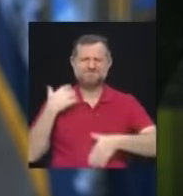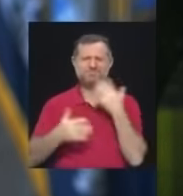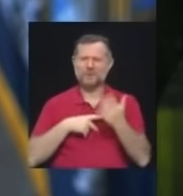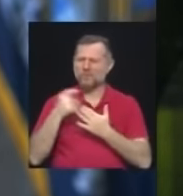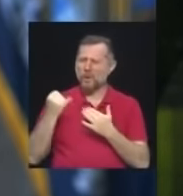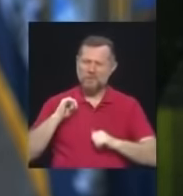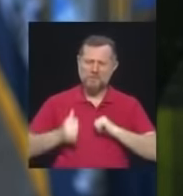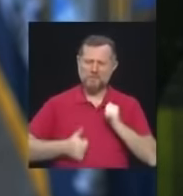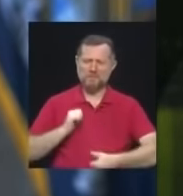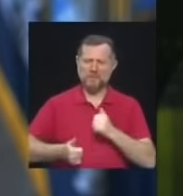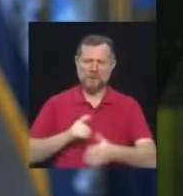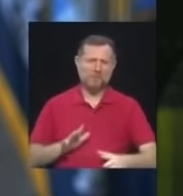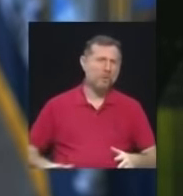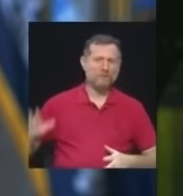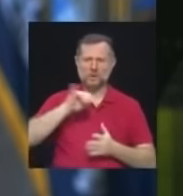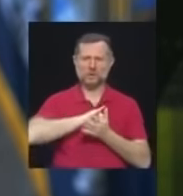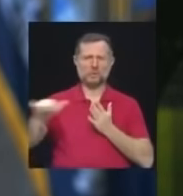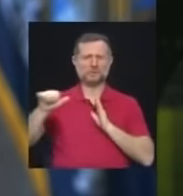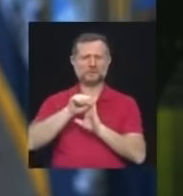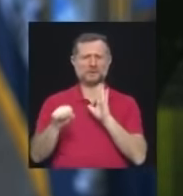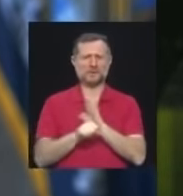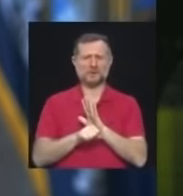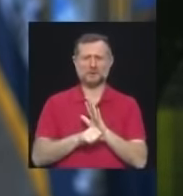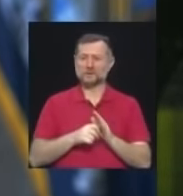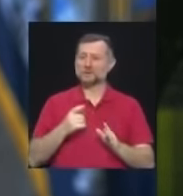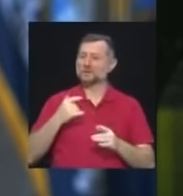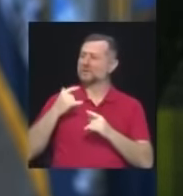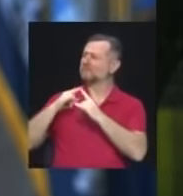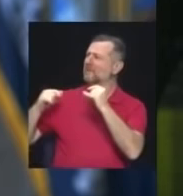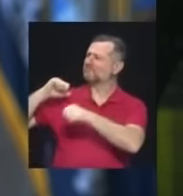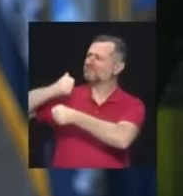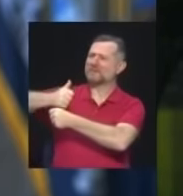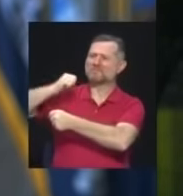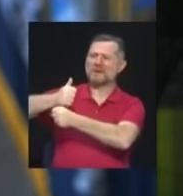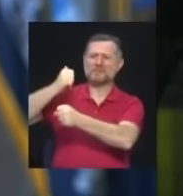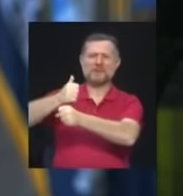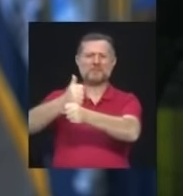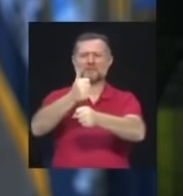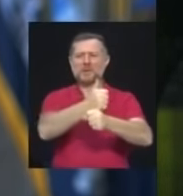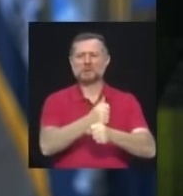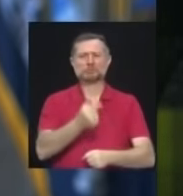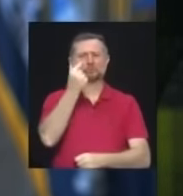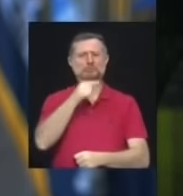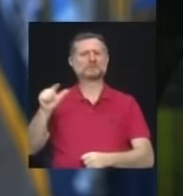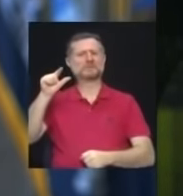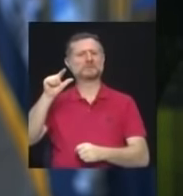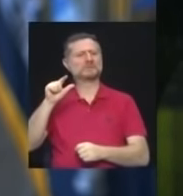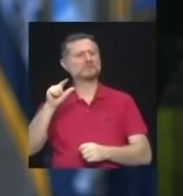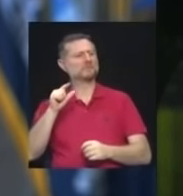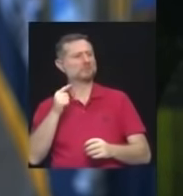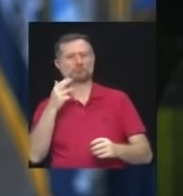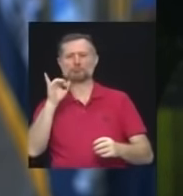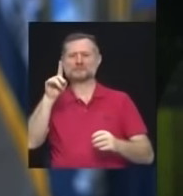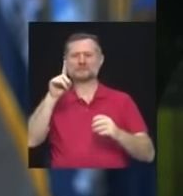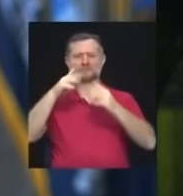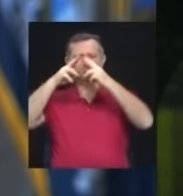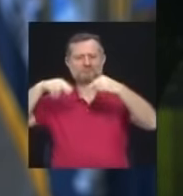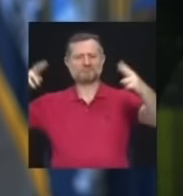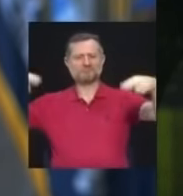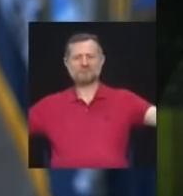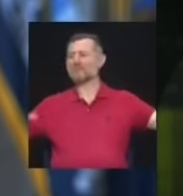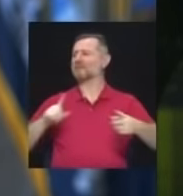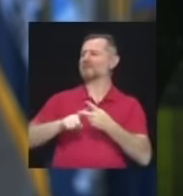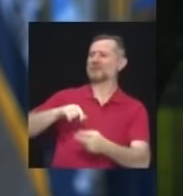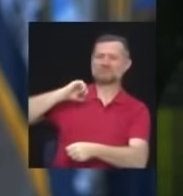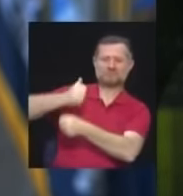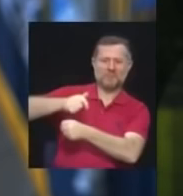starting now. New transmission lines for a green grid. Ooh, green grid. We are rebuilding our upstate airports. Ooh. Buffalo is